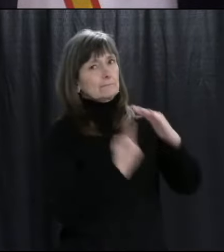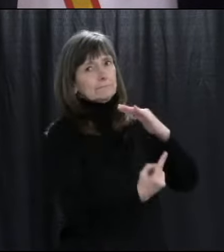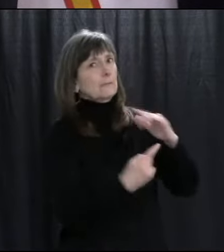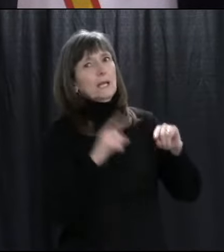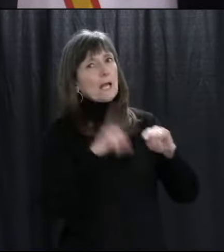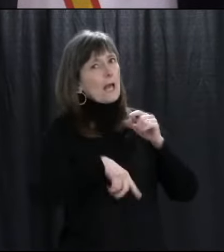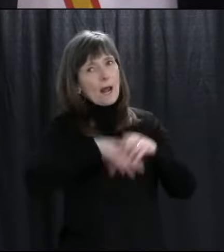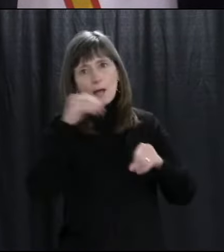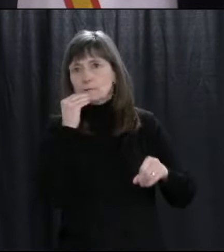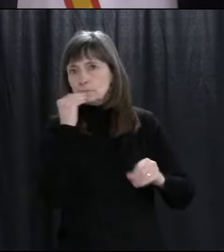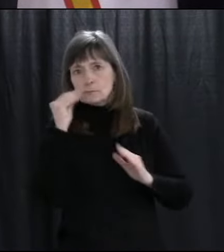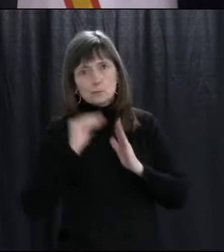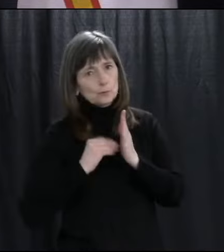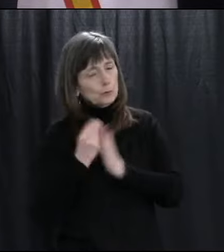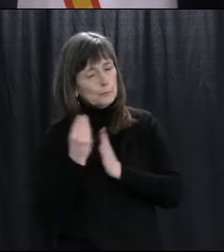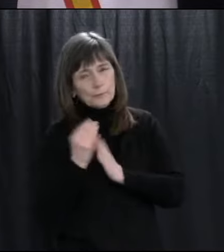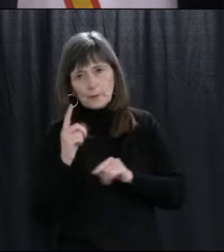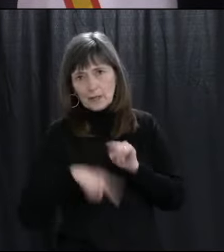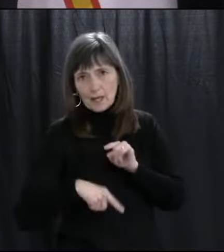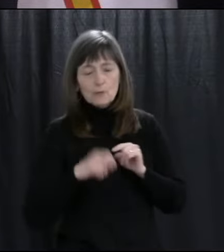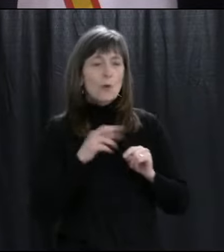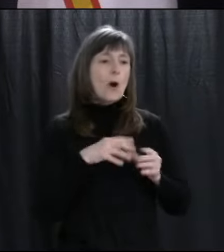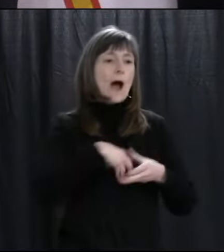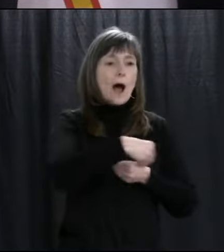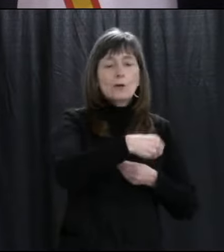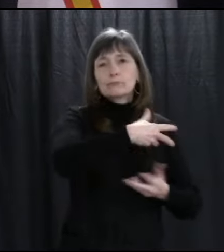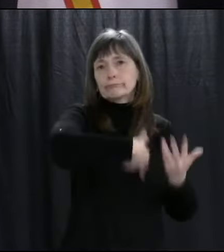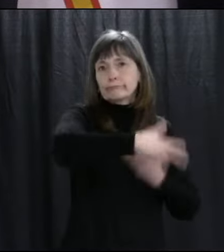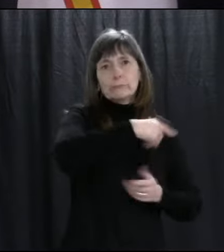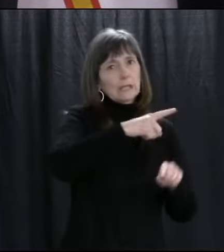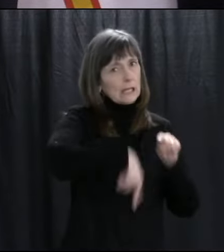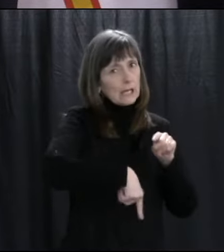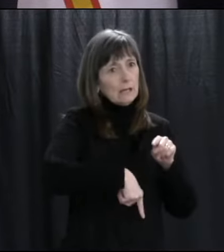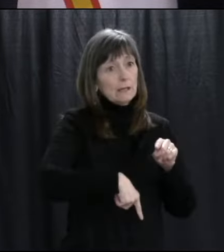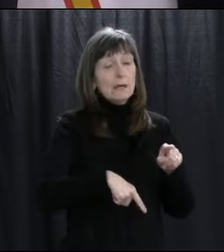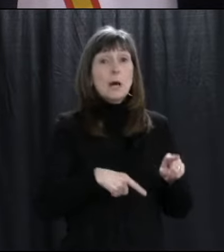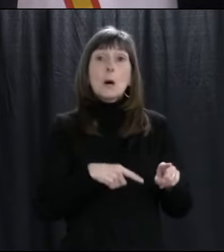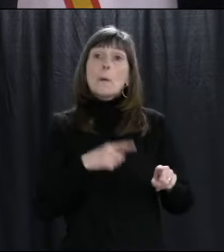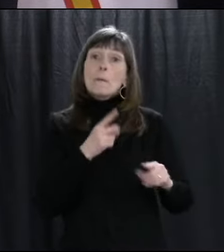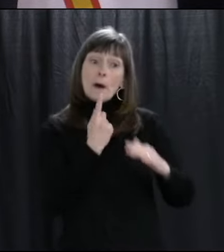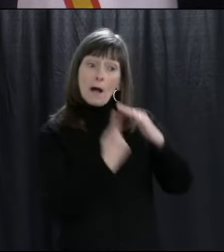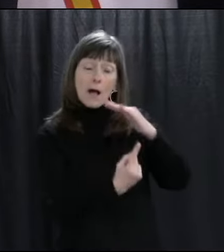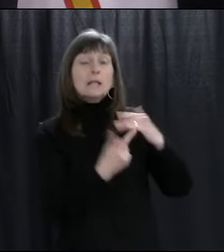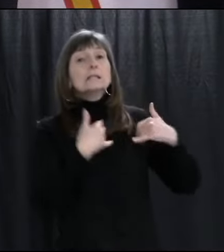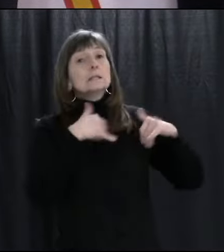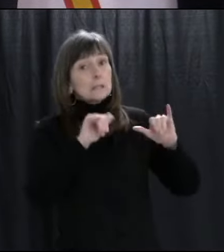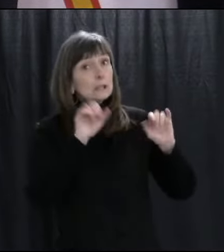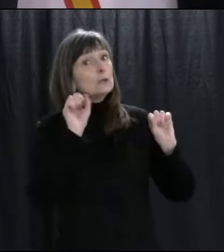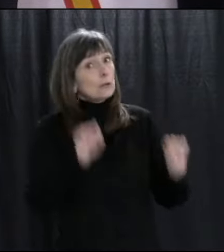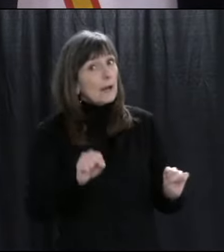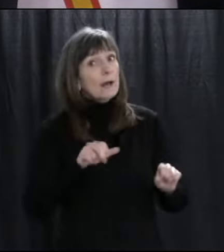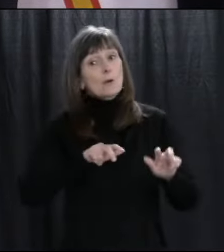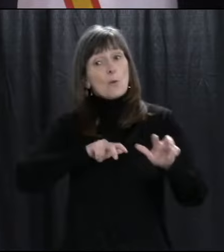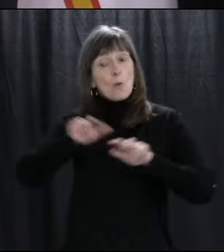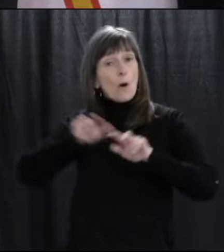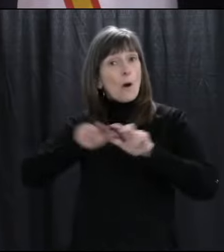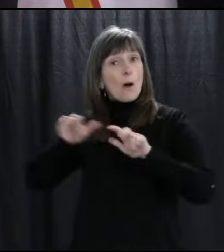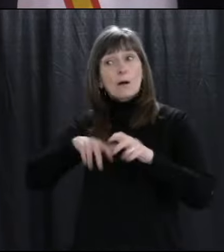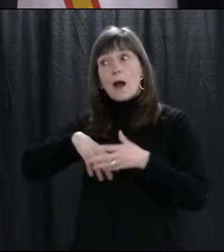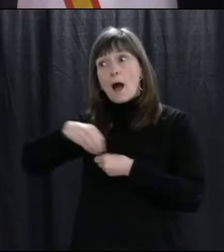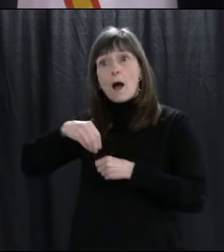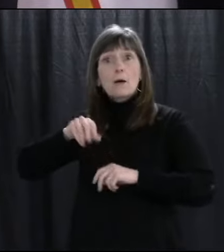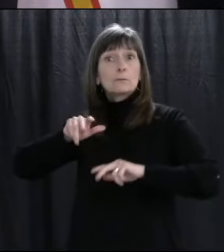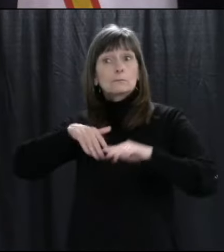other areas where people gather, you can go outside for a walk or a hike while maintaining social